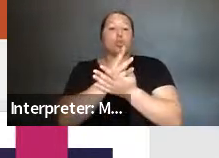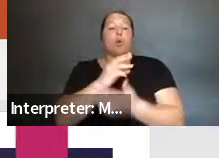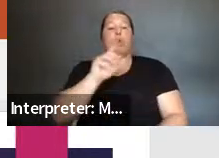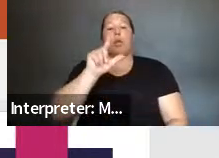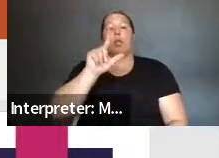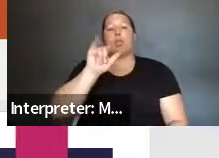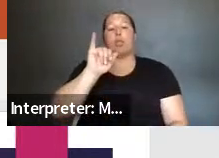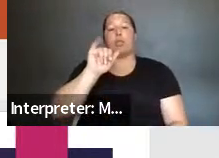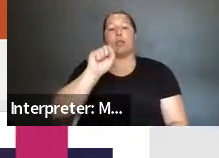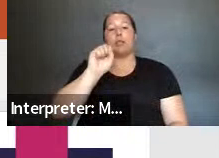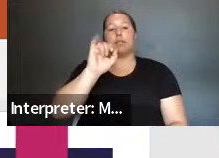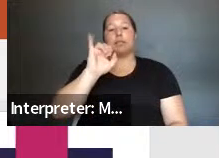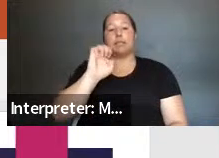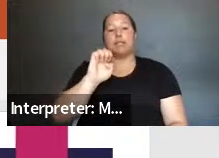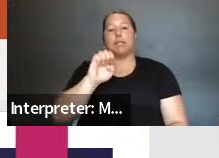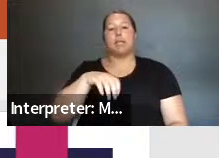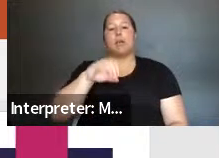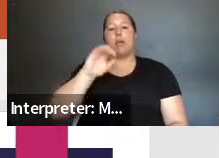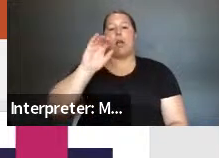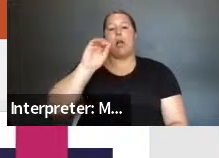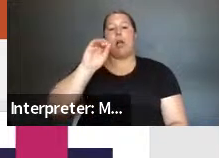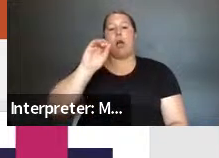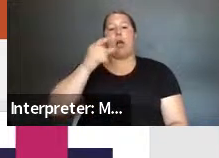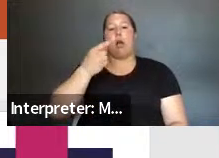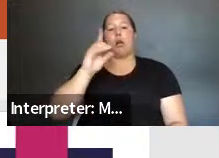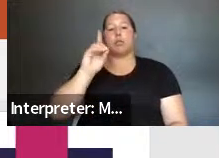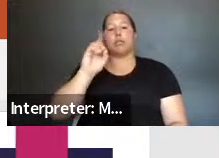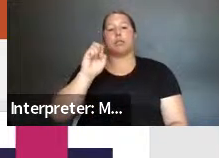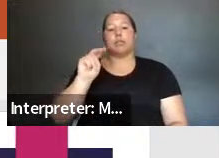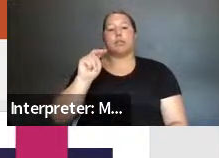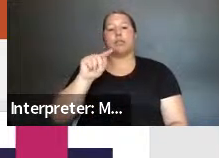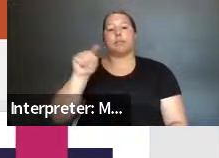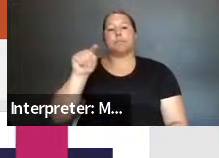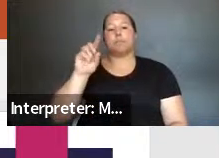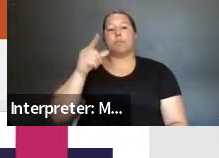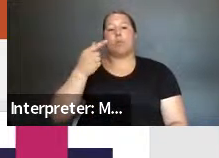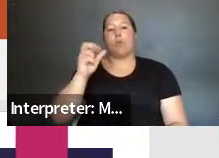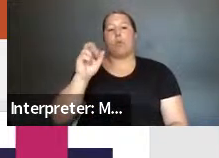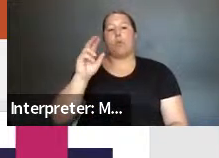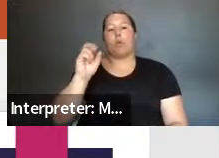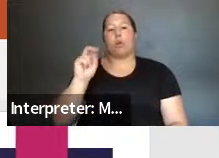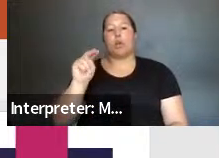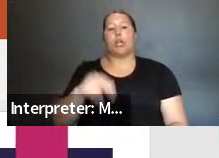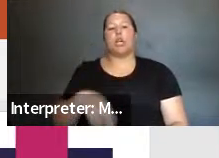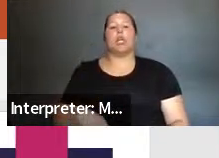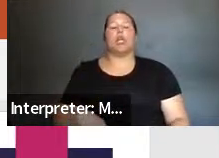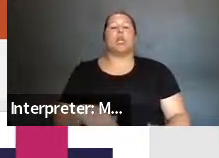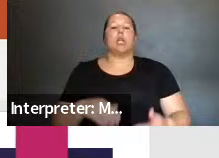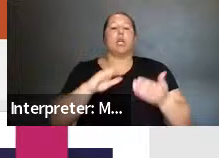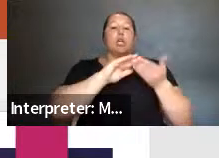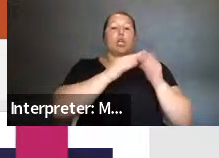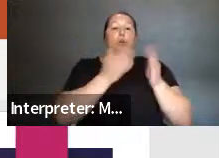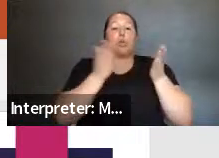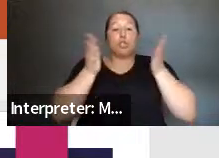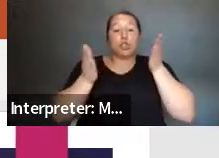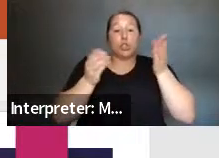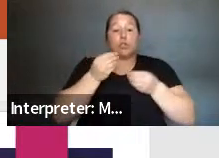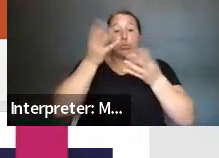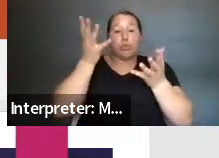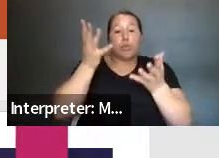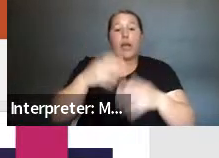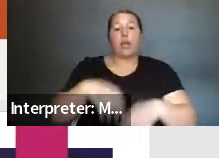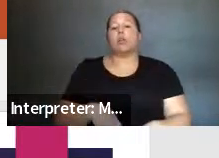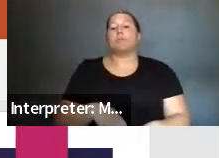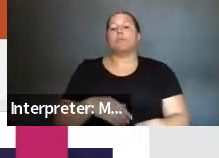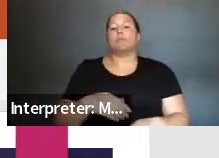have community service providers. We have members from Rise Up Rochester, Rochester Gun Violence Coalition. We have a